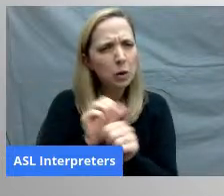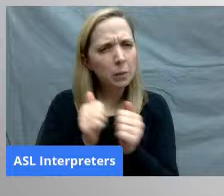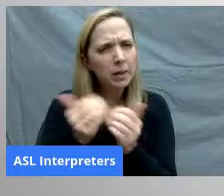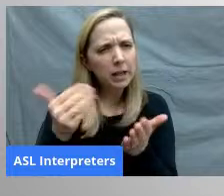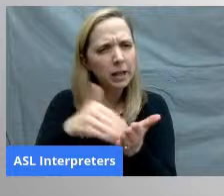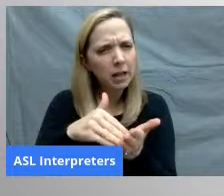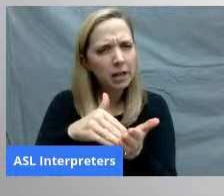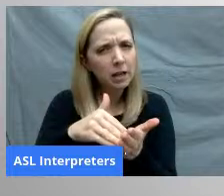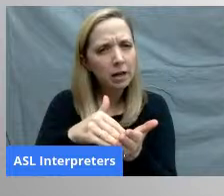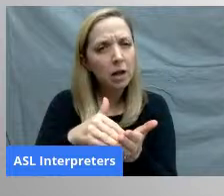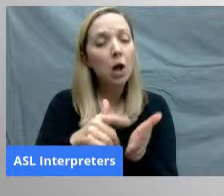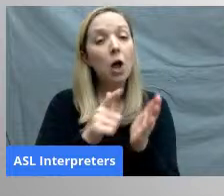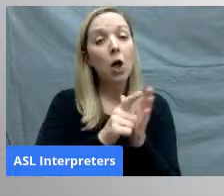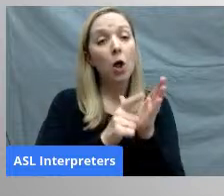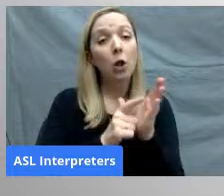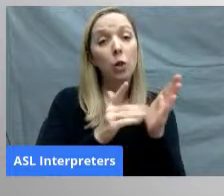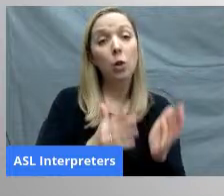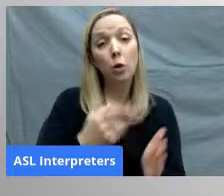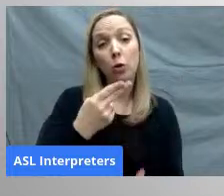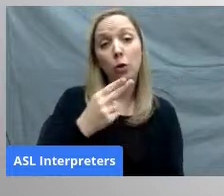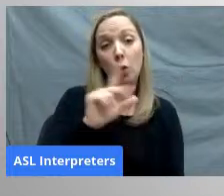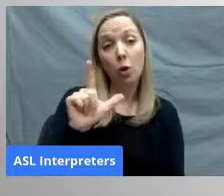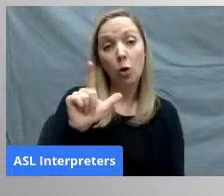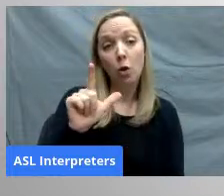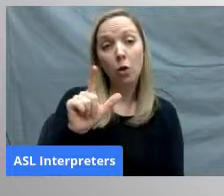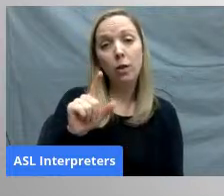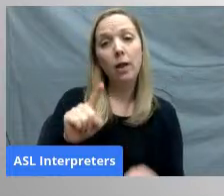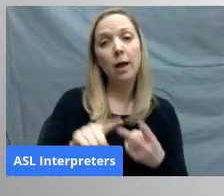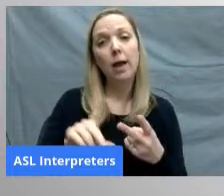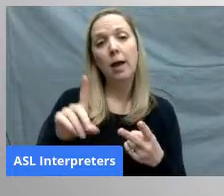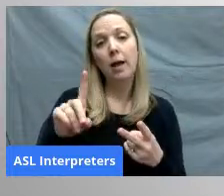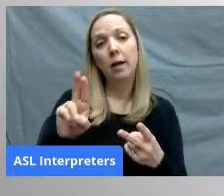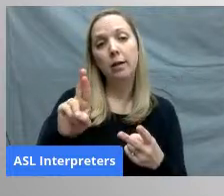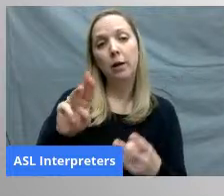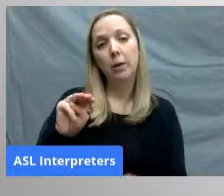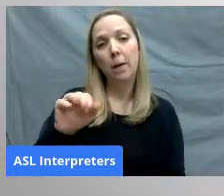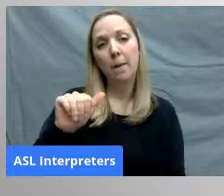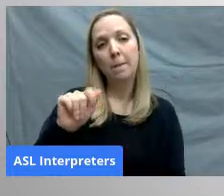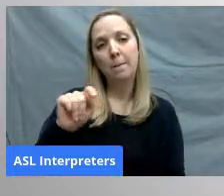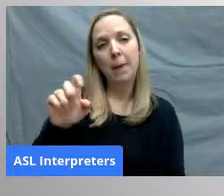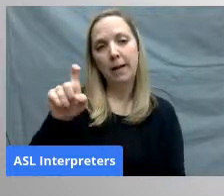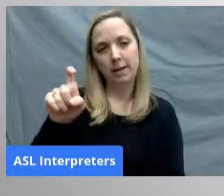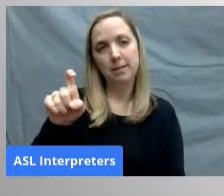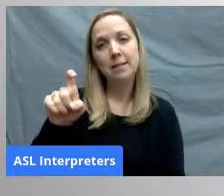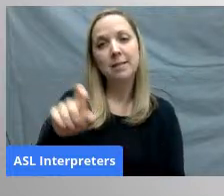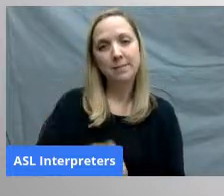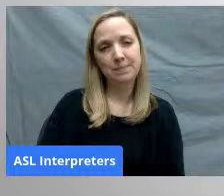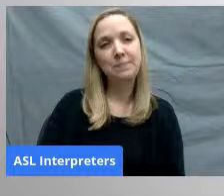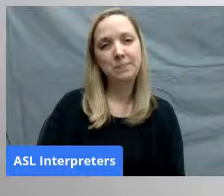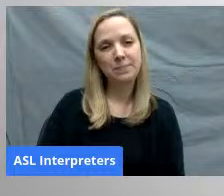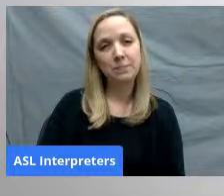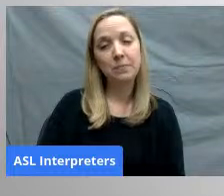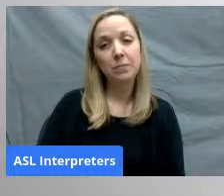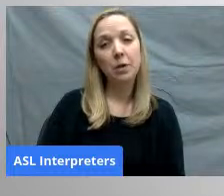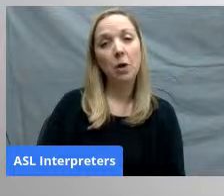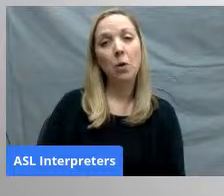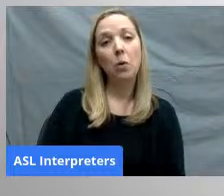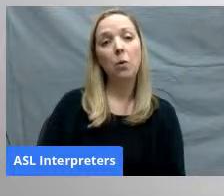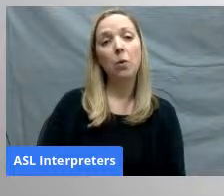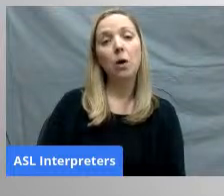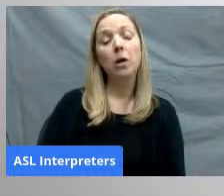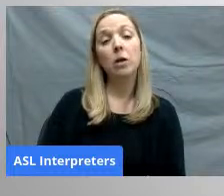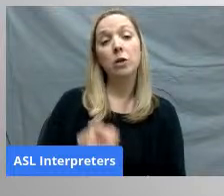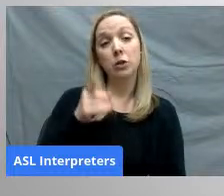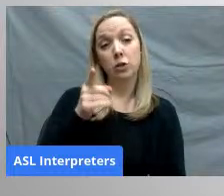No, Attorney Hall and Dr. Maddox. Dr. Maddox, thank you. So she recommended some